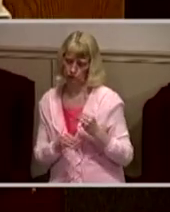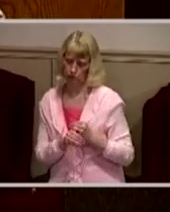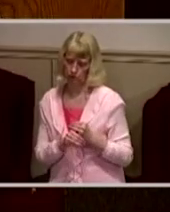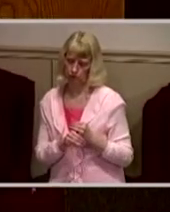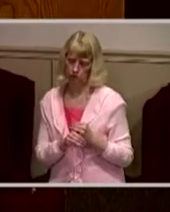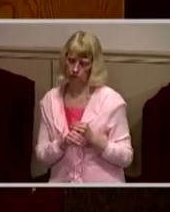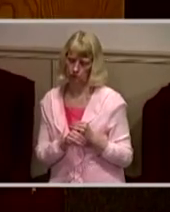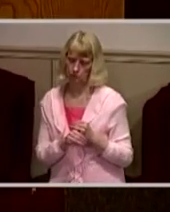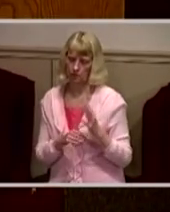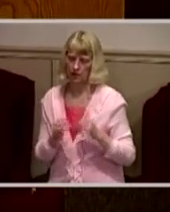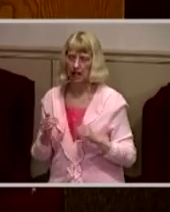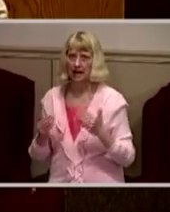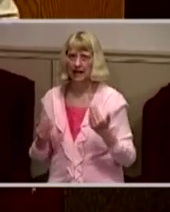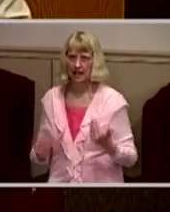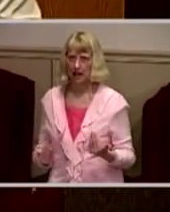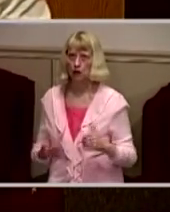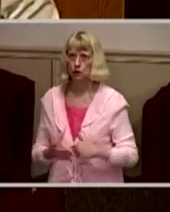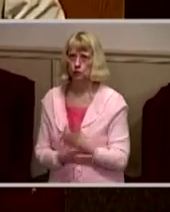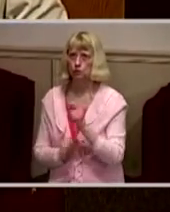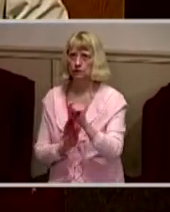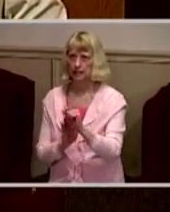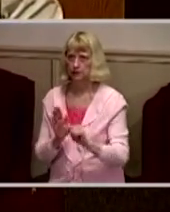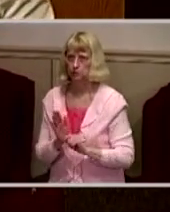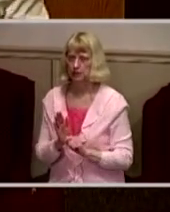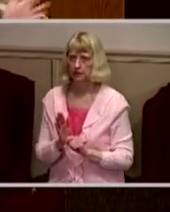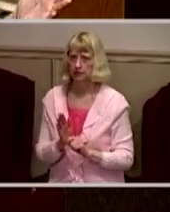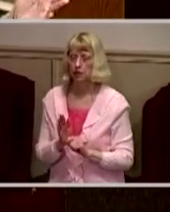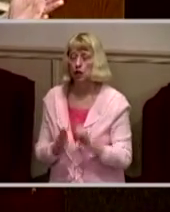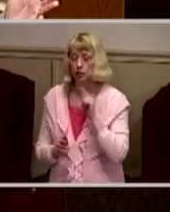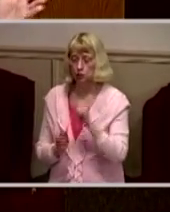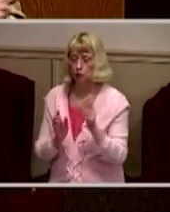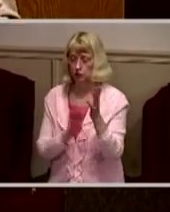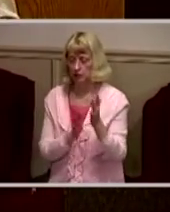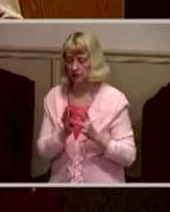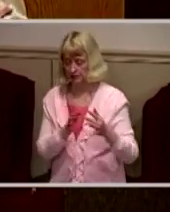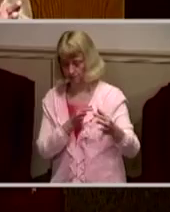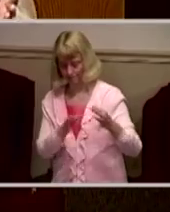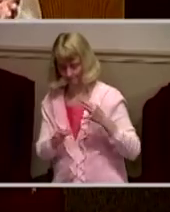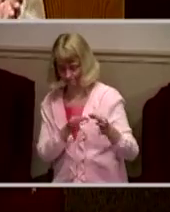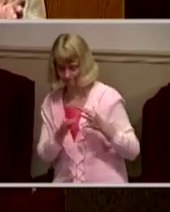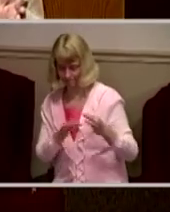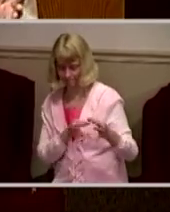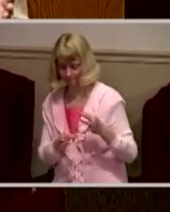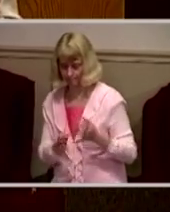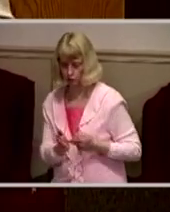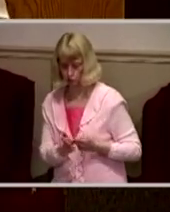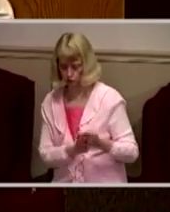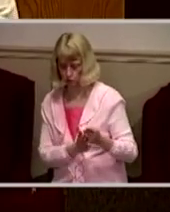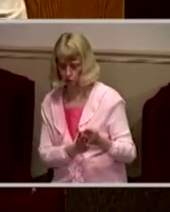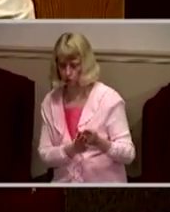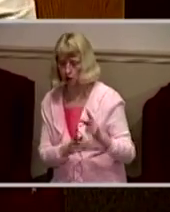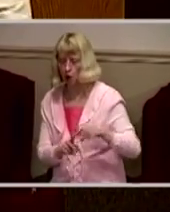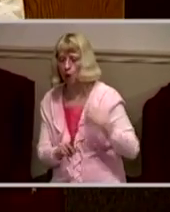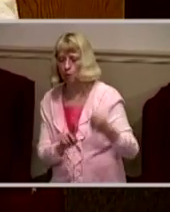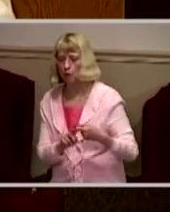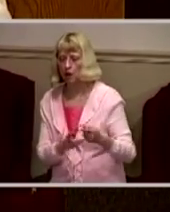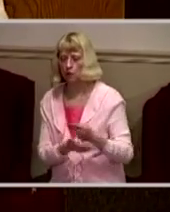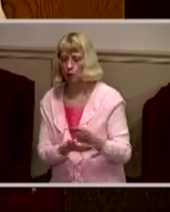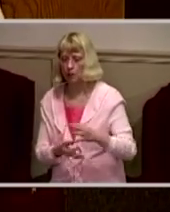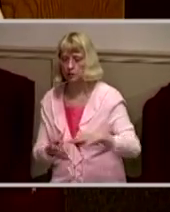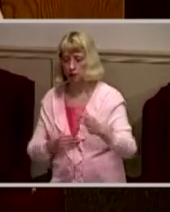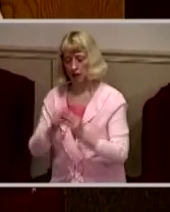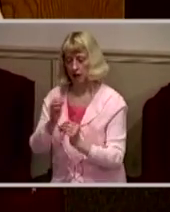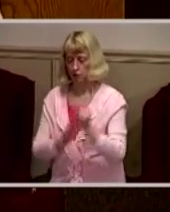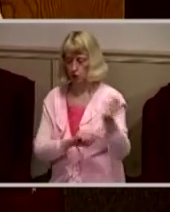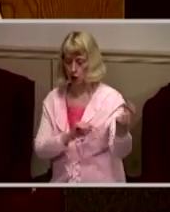Testament than he does now in New Testament days. And so Jesus was saying, I'm telling you something, I'm telling you the truth, that when the Spirit of God comes,